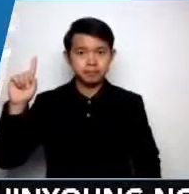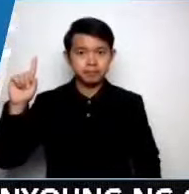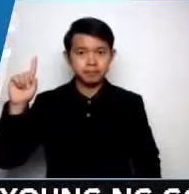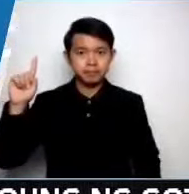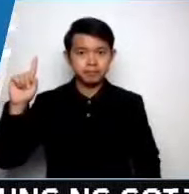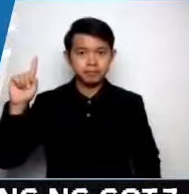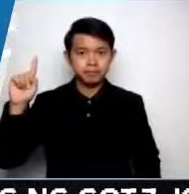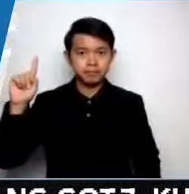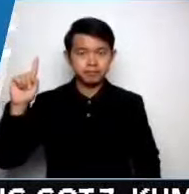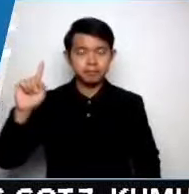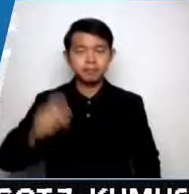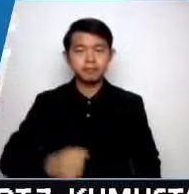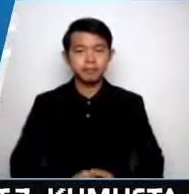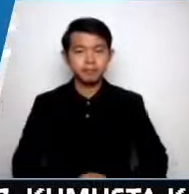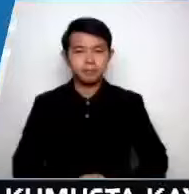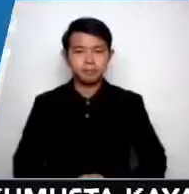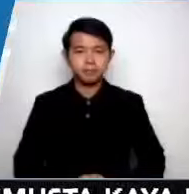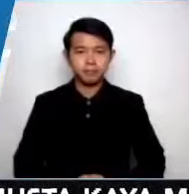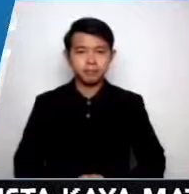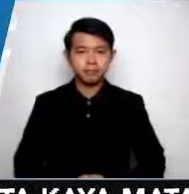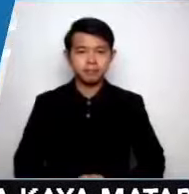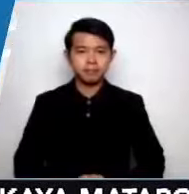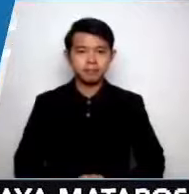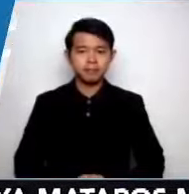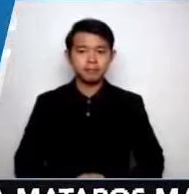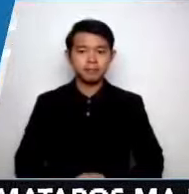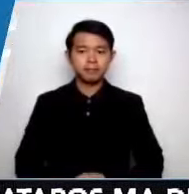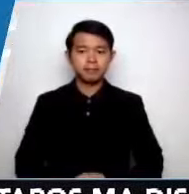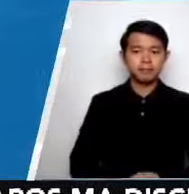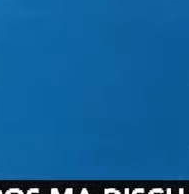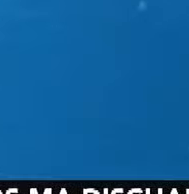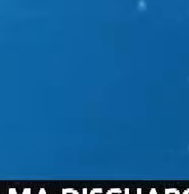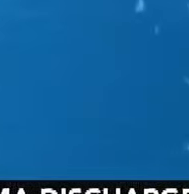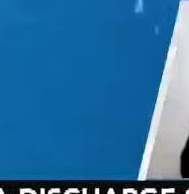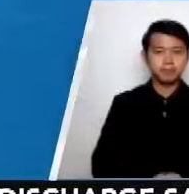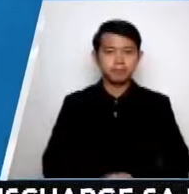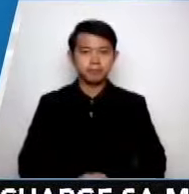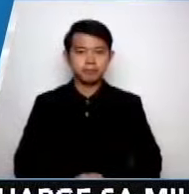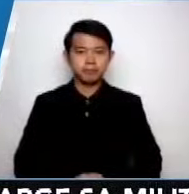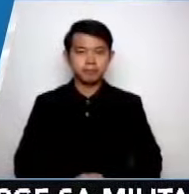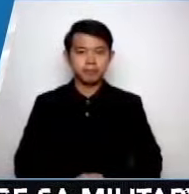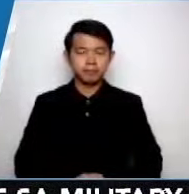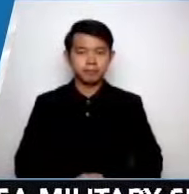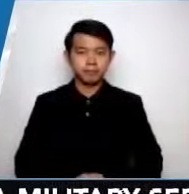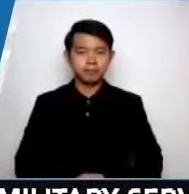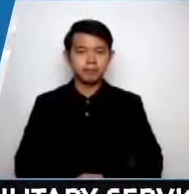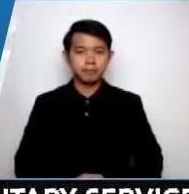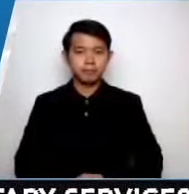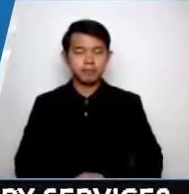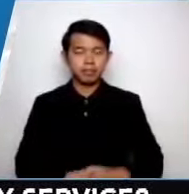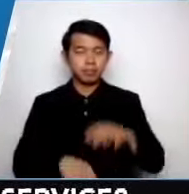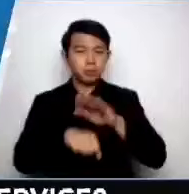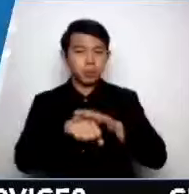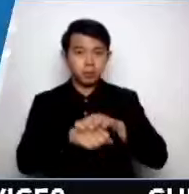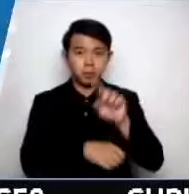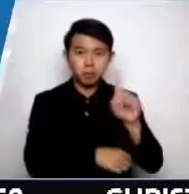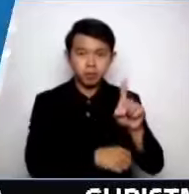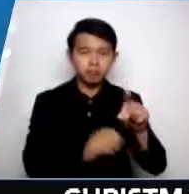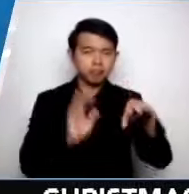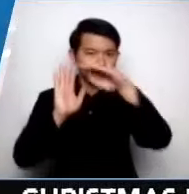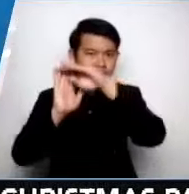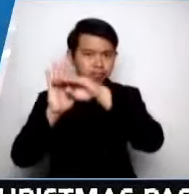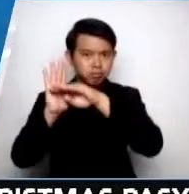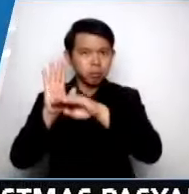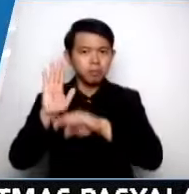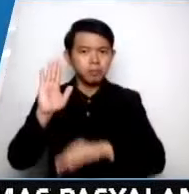at northern portion ng La Union. At signal number 1 sa rest of La Union, Pangasinan, rest of Ifugao, rest of Benguet,